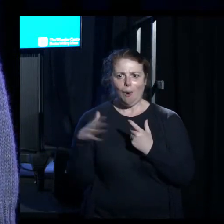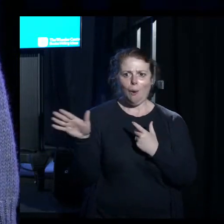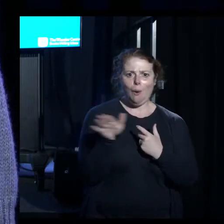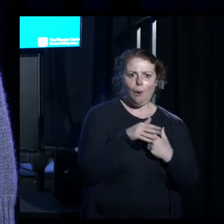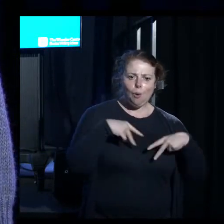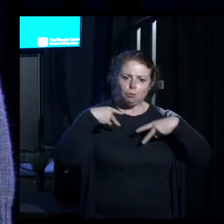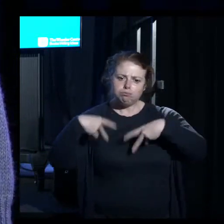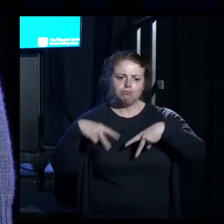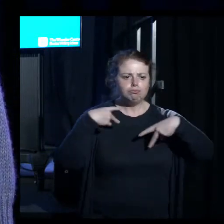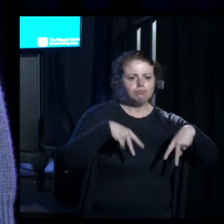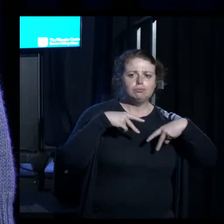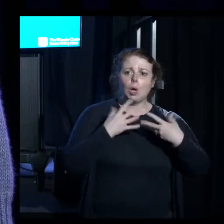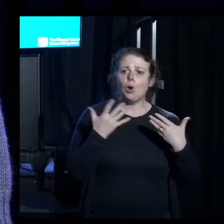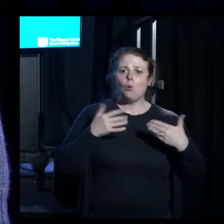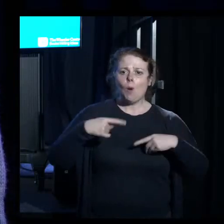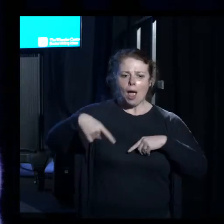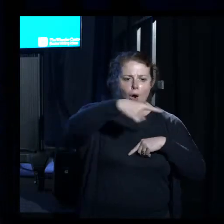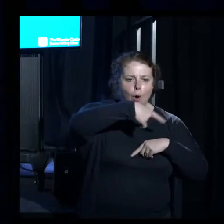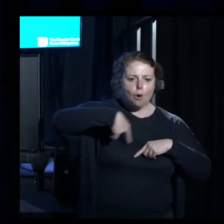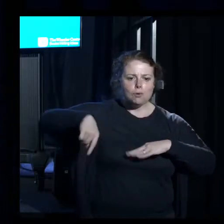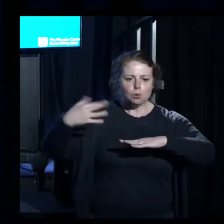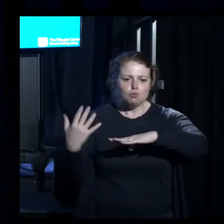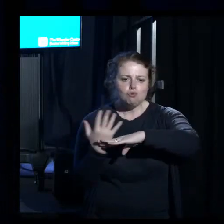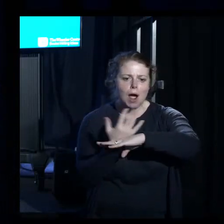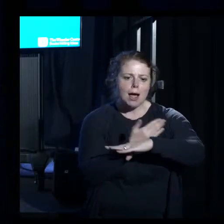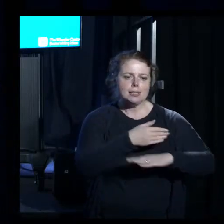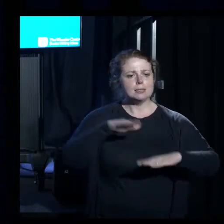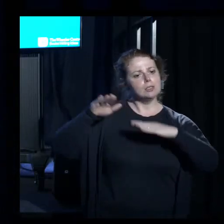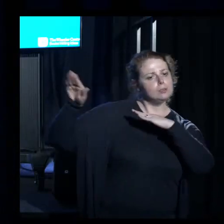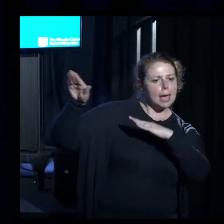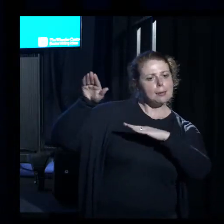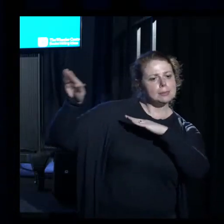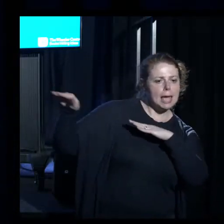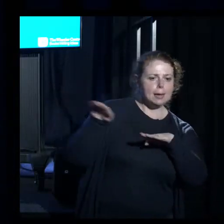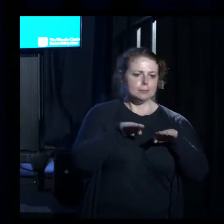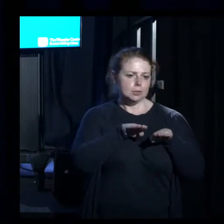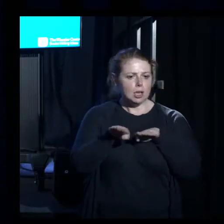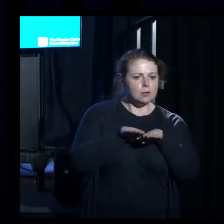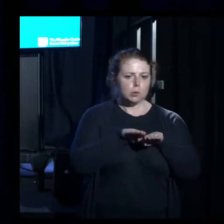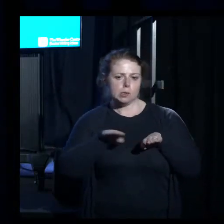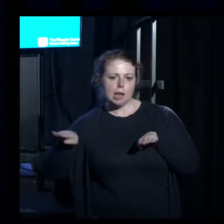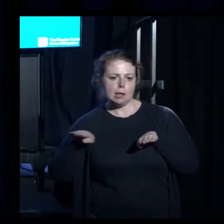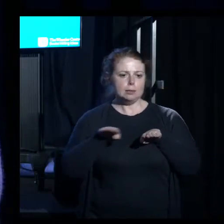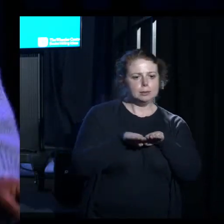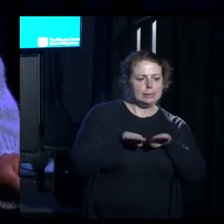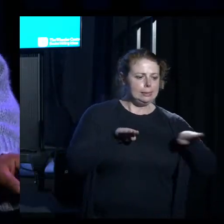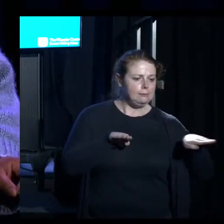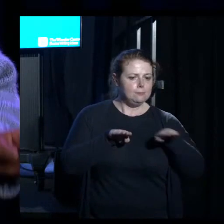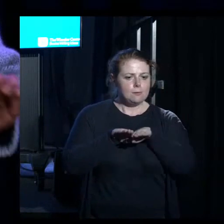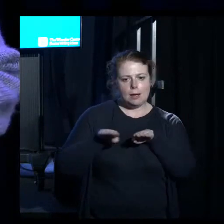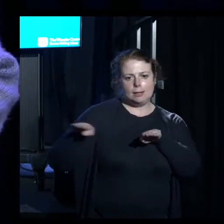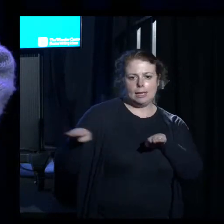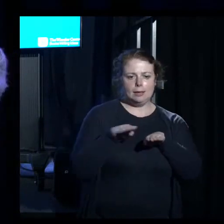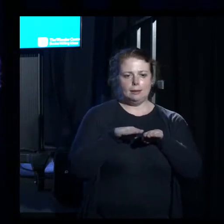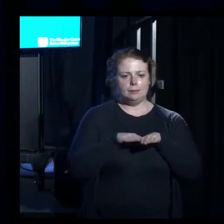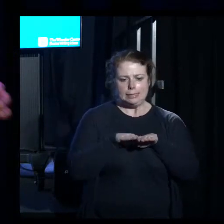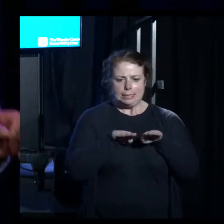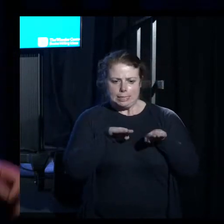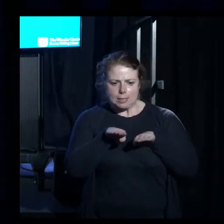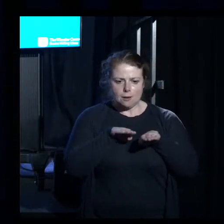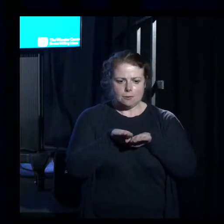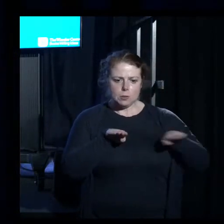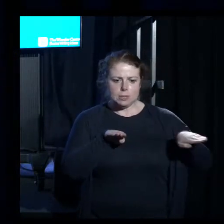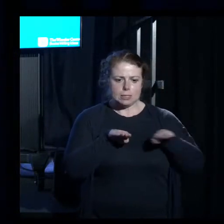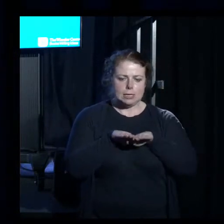at lunch on the oval on the grass. Dab, dab, shuffle, slide, left, right, left. Shuffle, slide, dab,